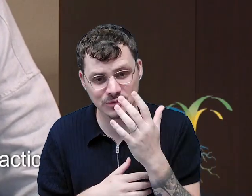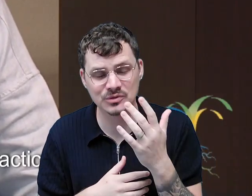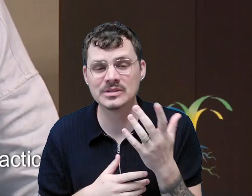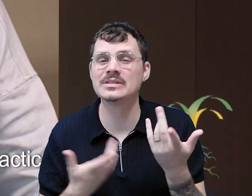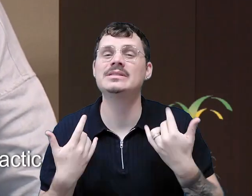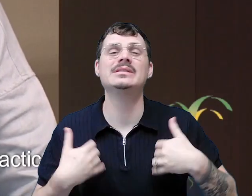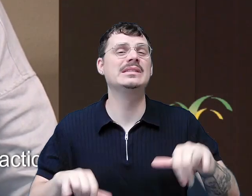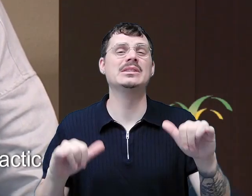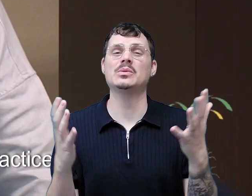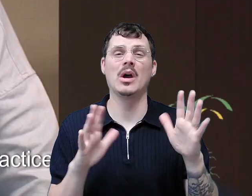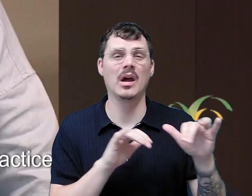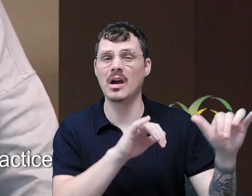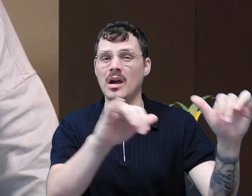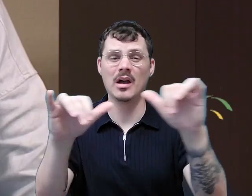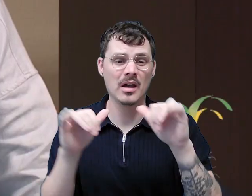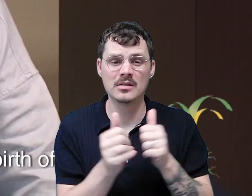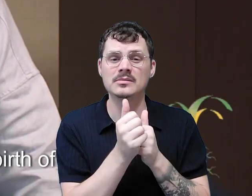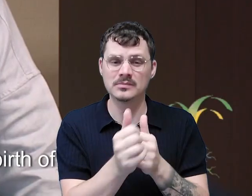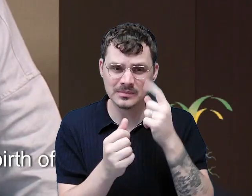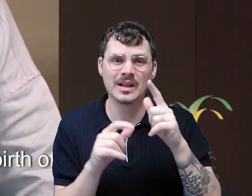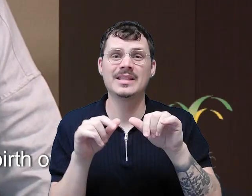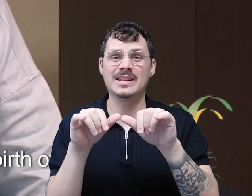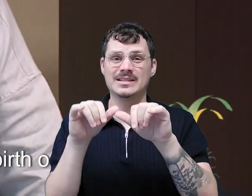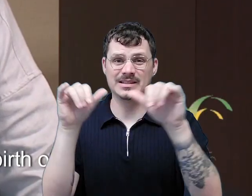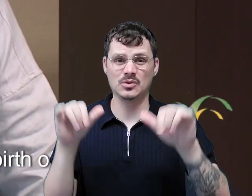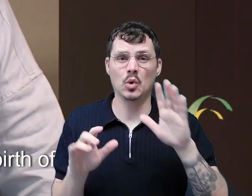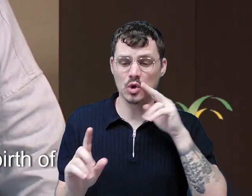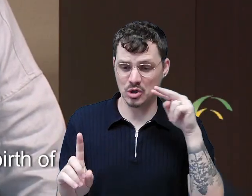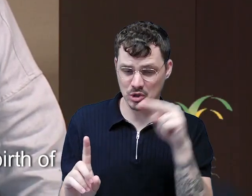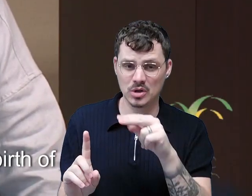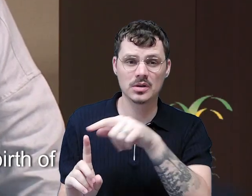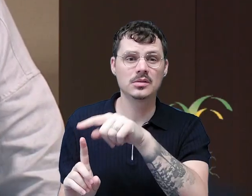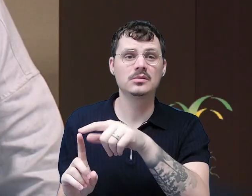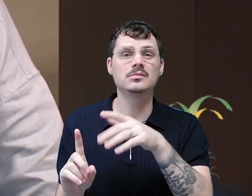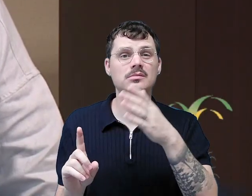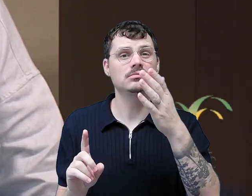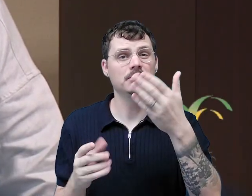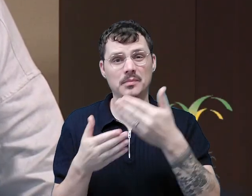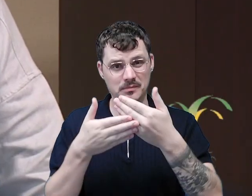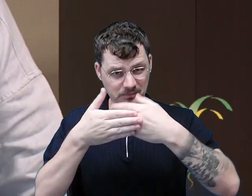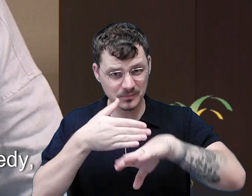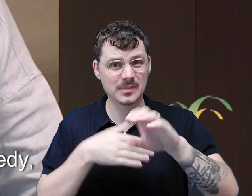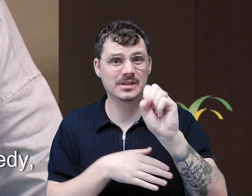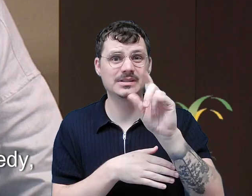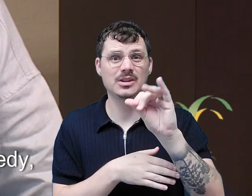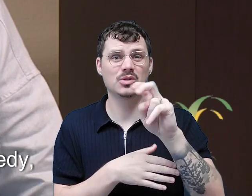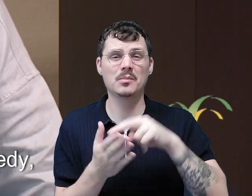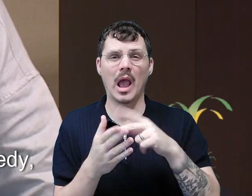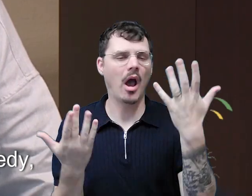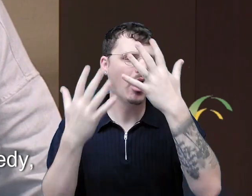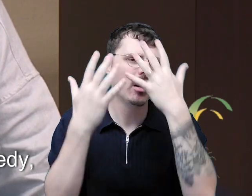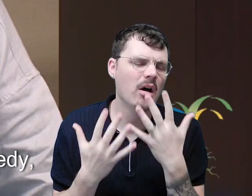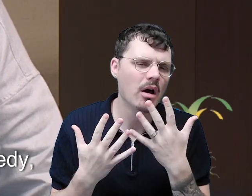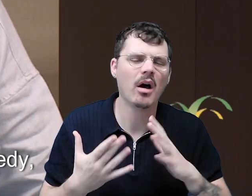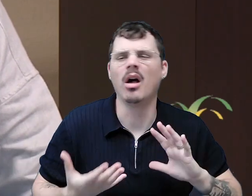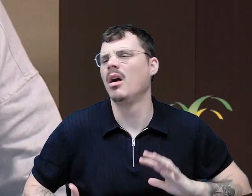Unfortunately, it's still standard practice for the whole system to treat the birth of a child with a syndrome as some